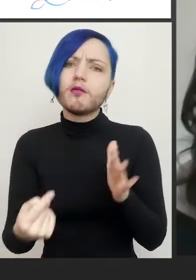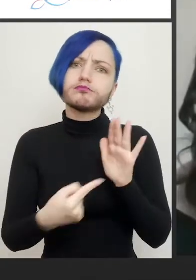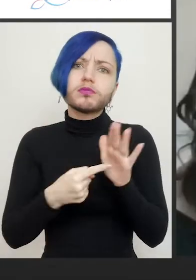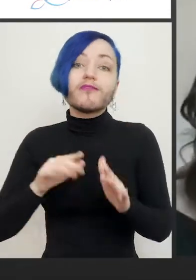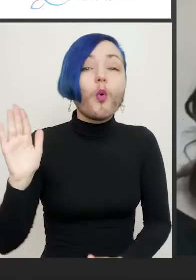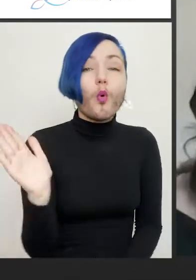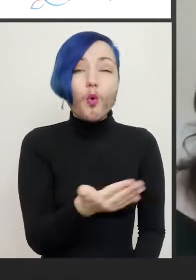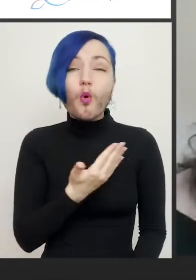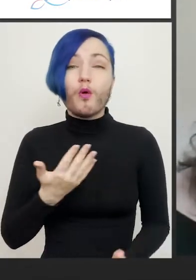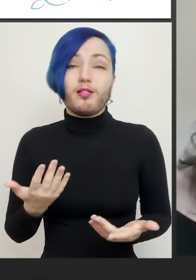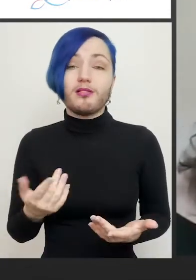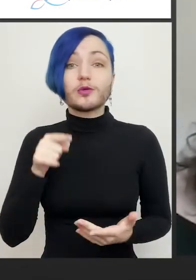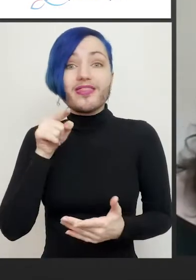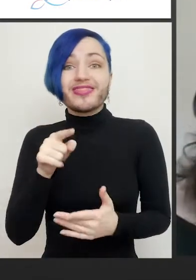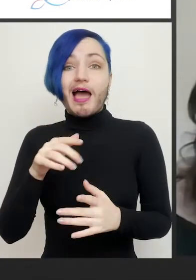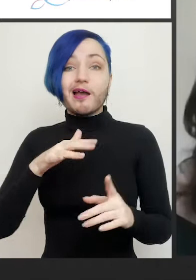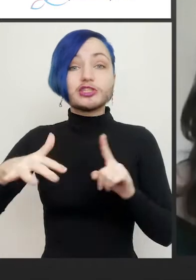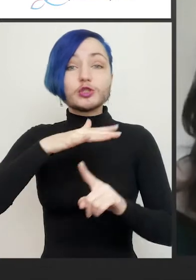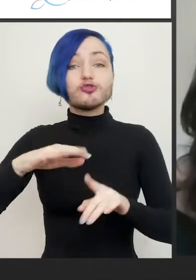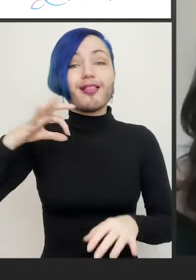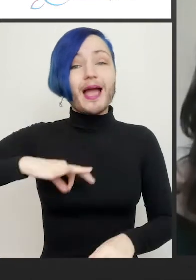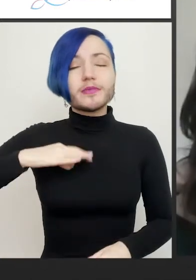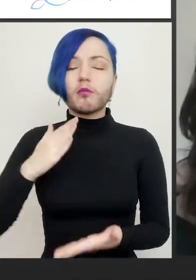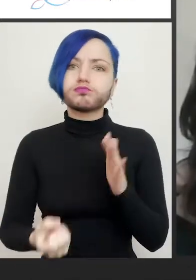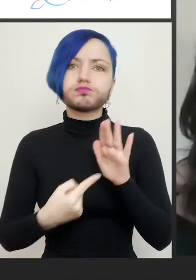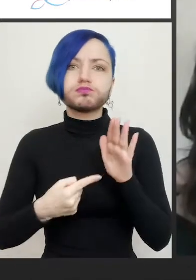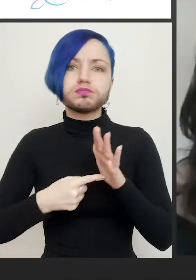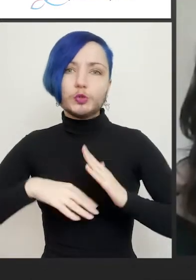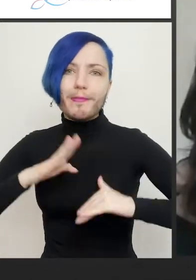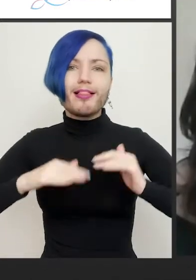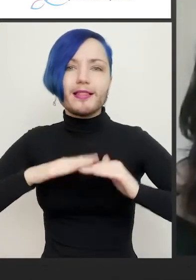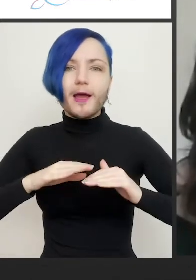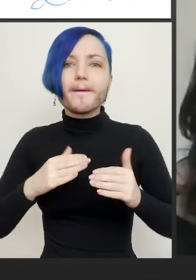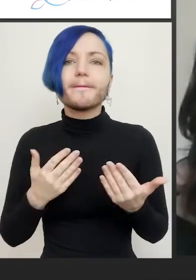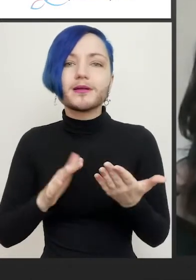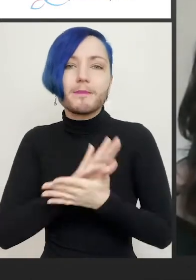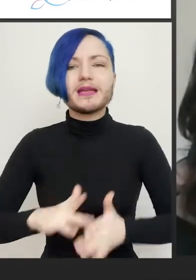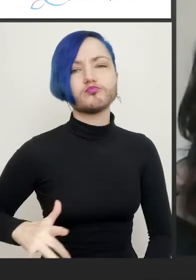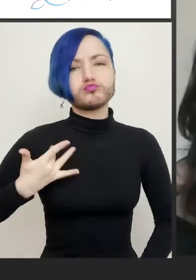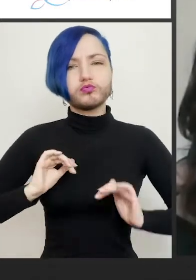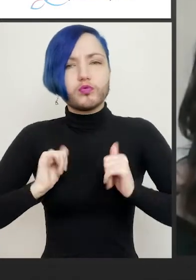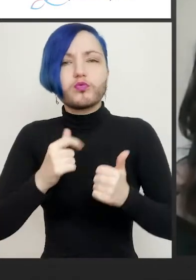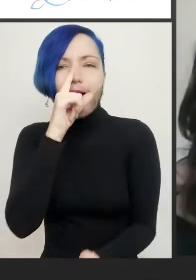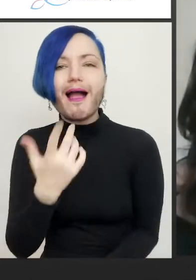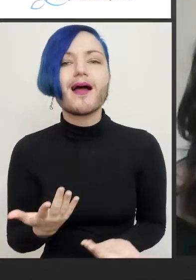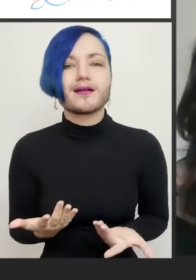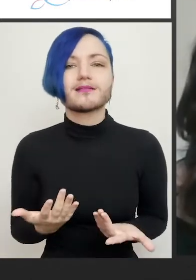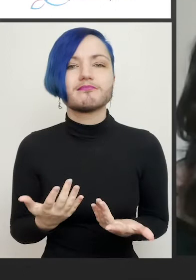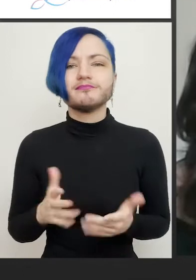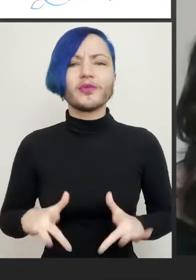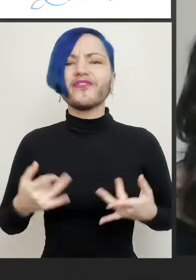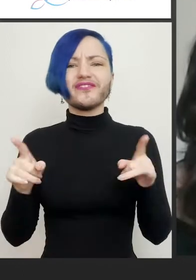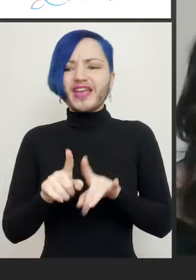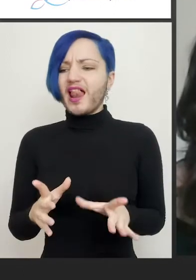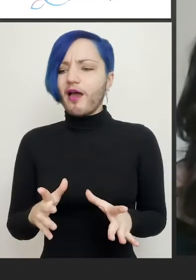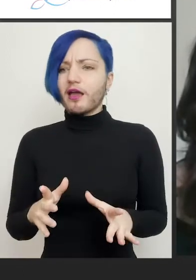it's about building up that social capital in order to thrive in society and not feel that you're doing